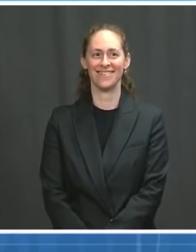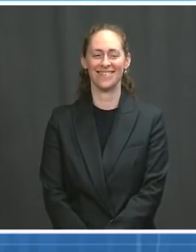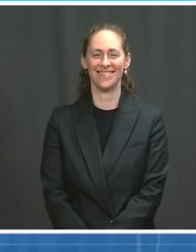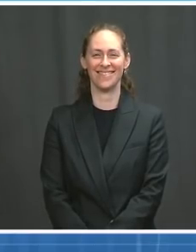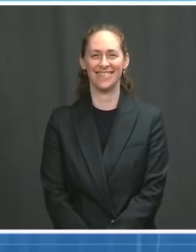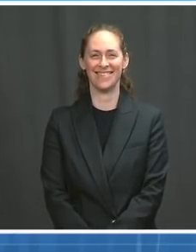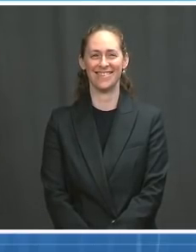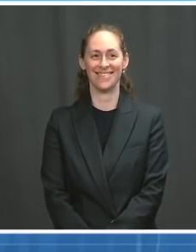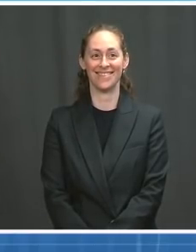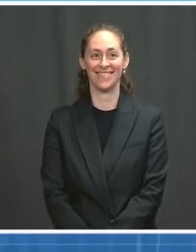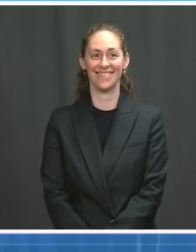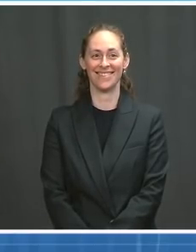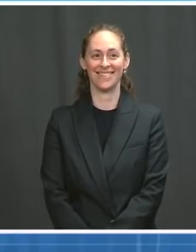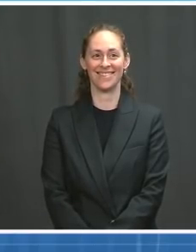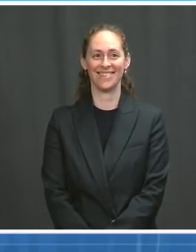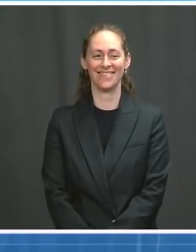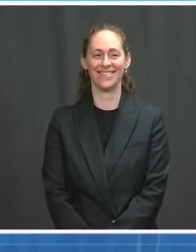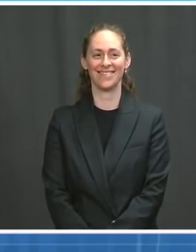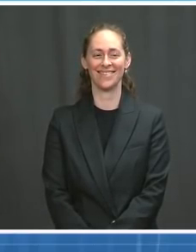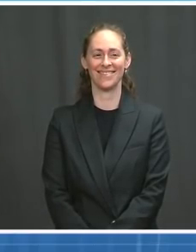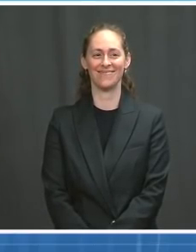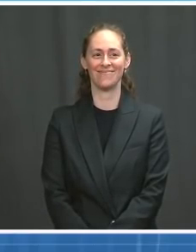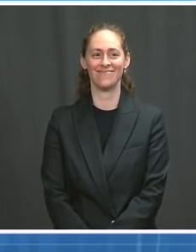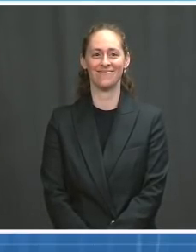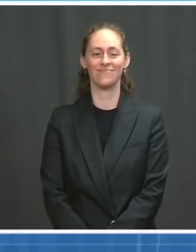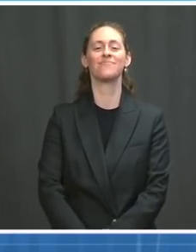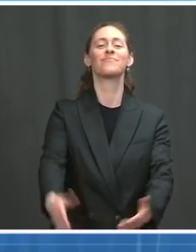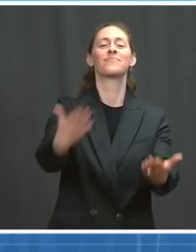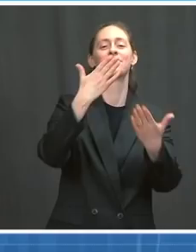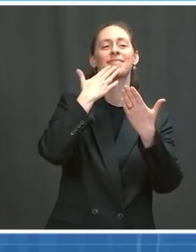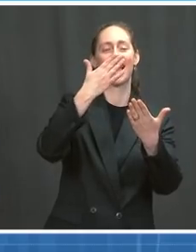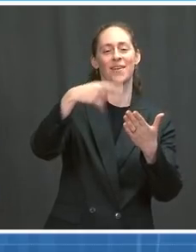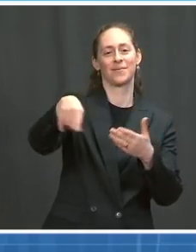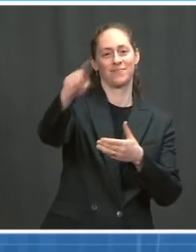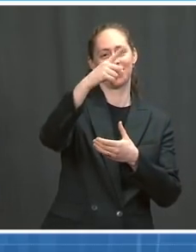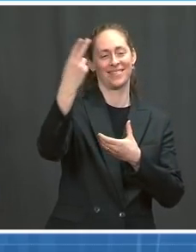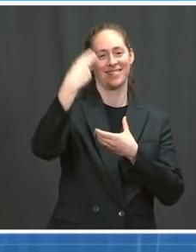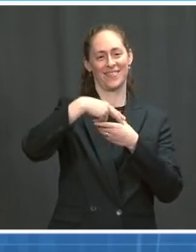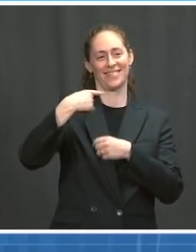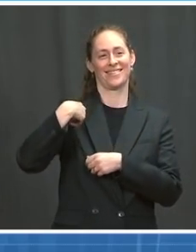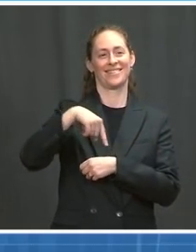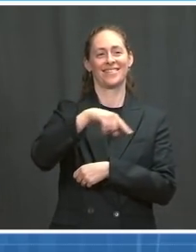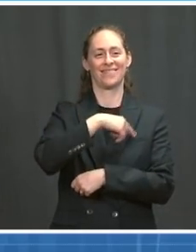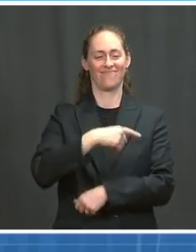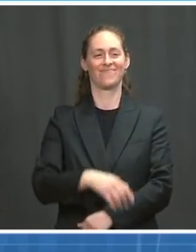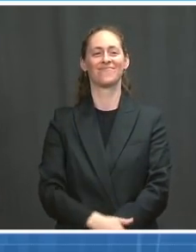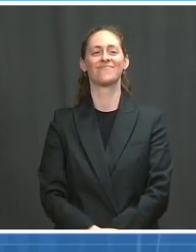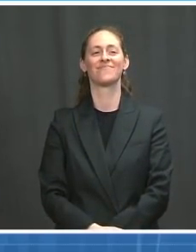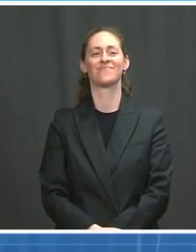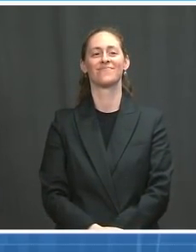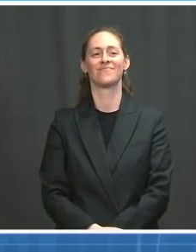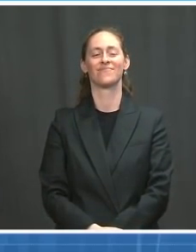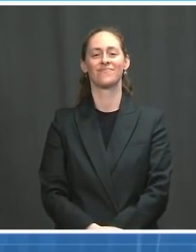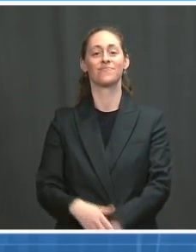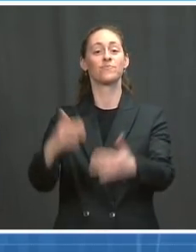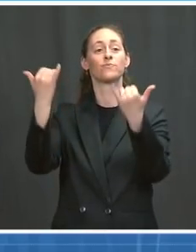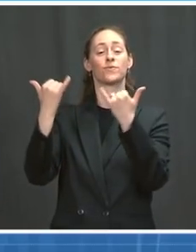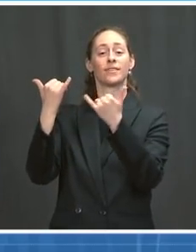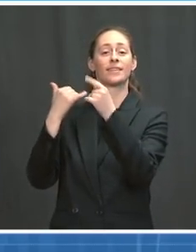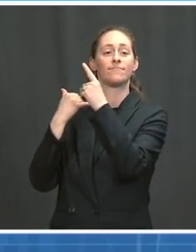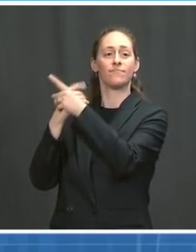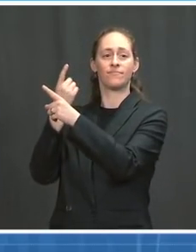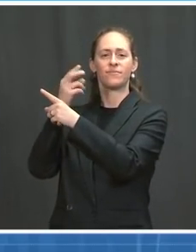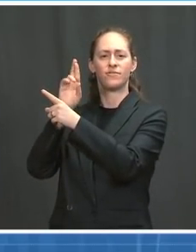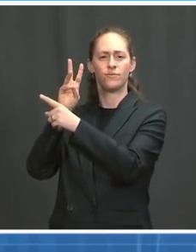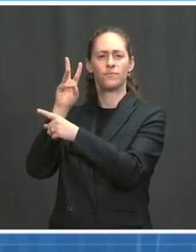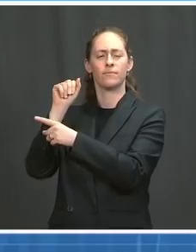Good morning, and thank you for joining us. Today, Dr. Walensky will provide an update on the state of the pandemic. Dr. Fauci will highlight